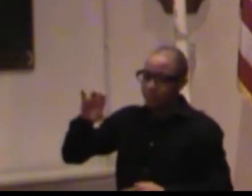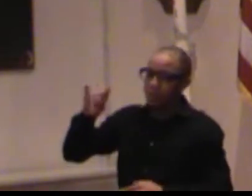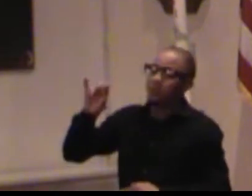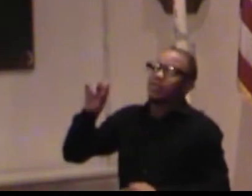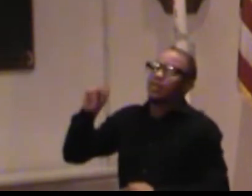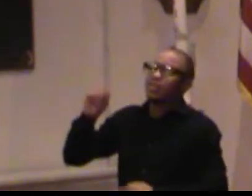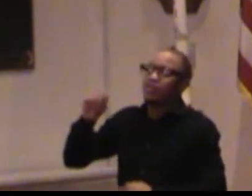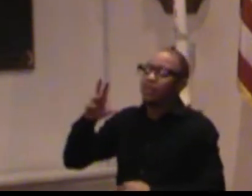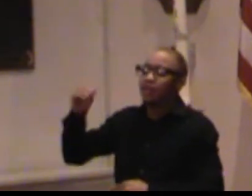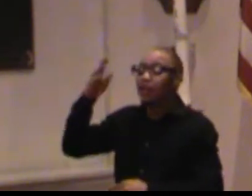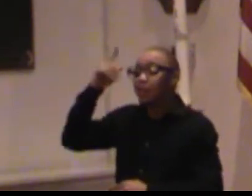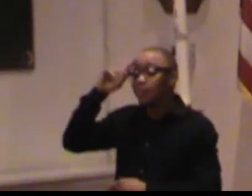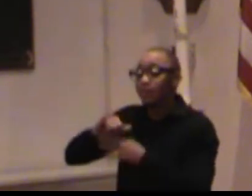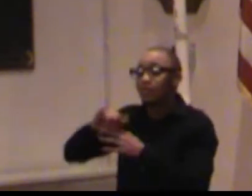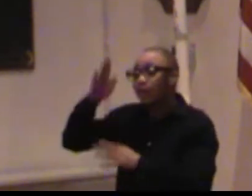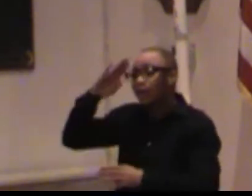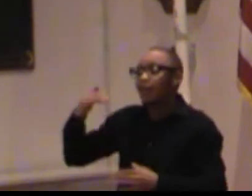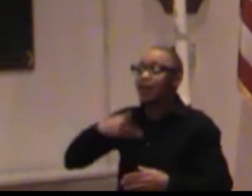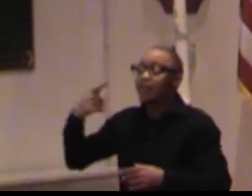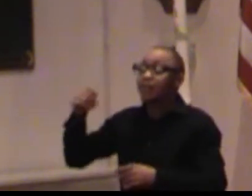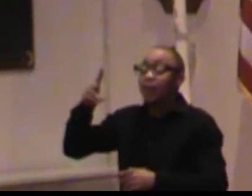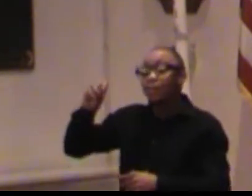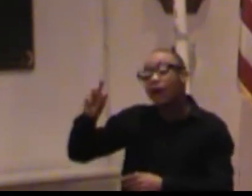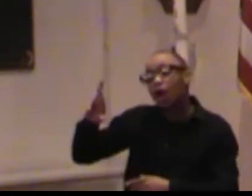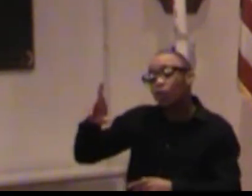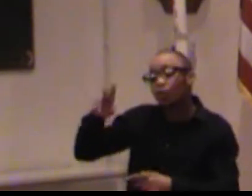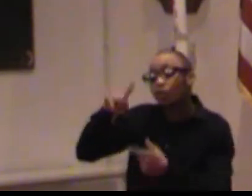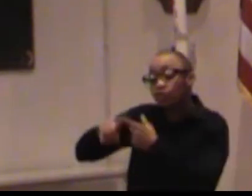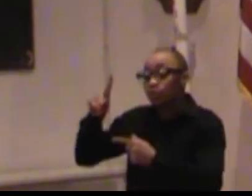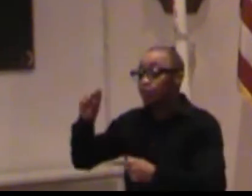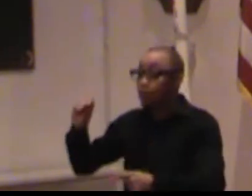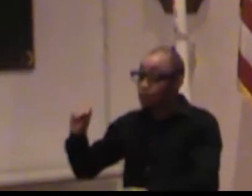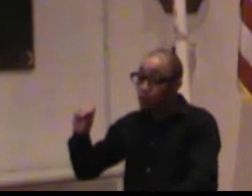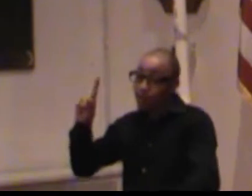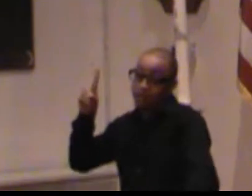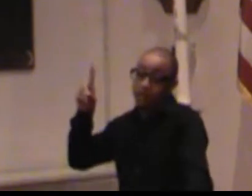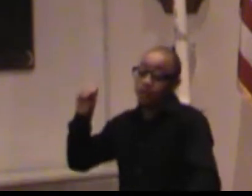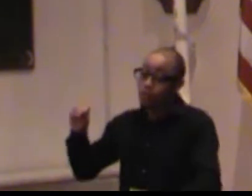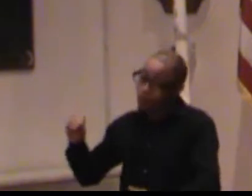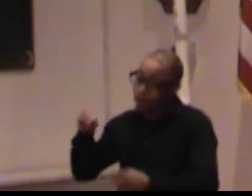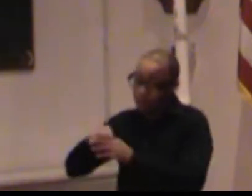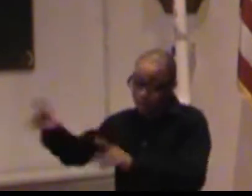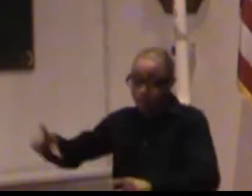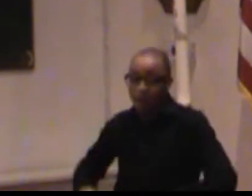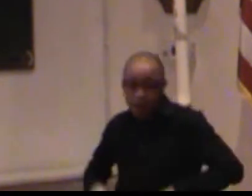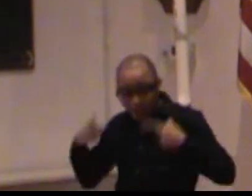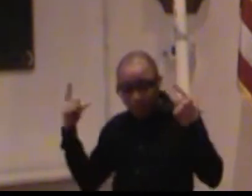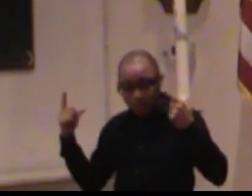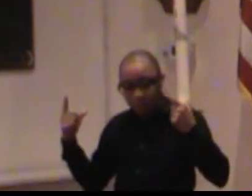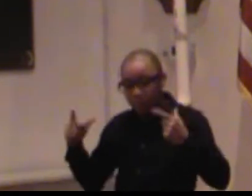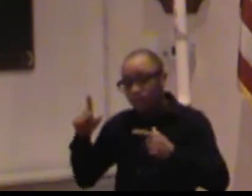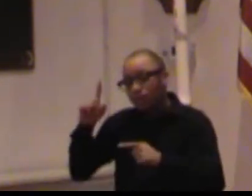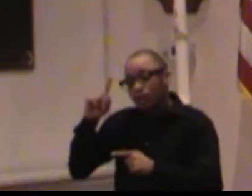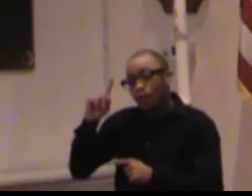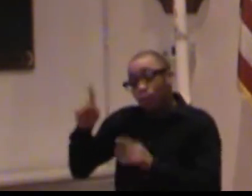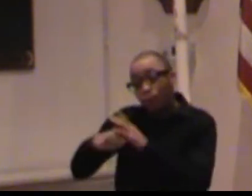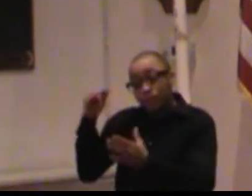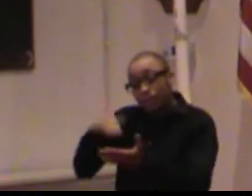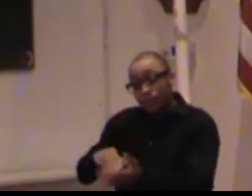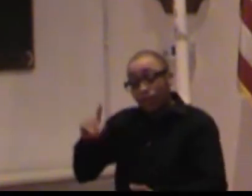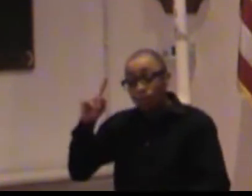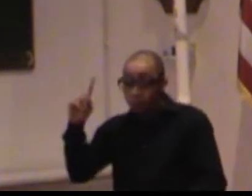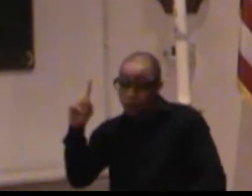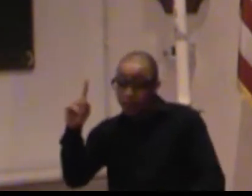and believe that God has the power to do it and do it in your life. Once again, you must, one,